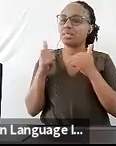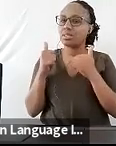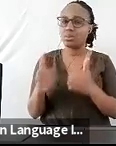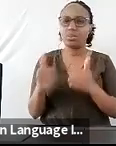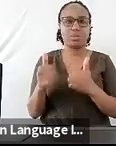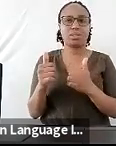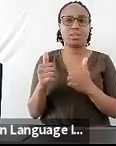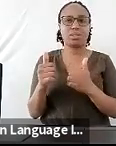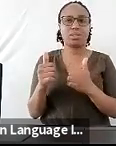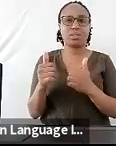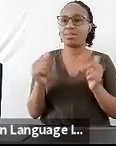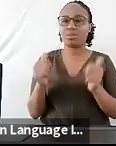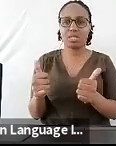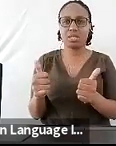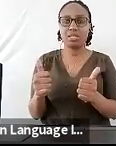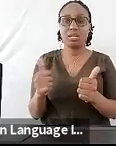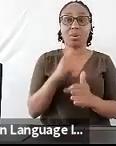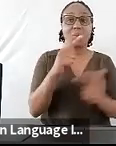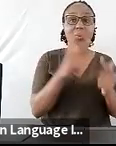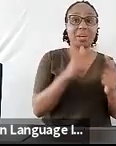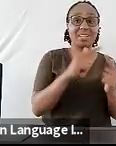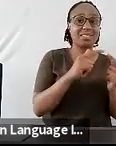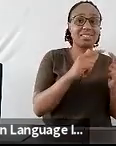it's worse in some ways.